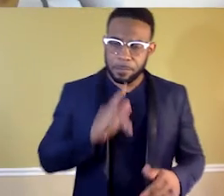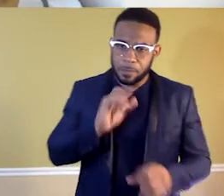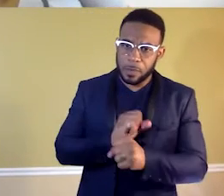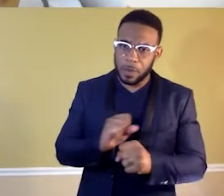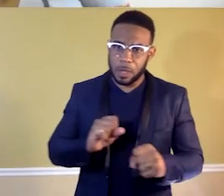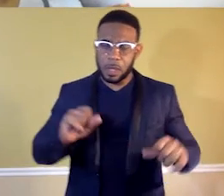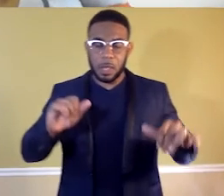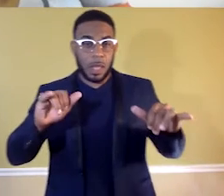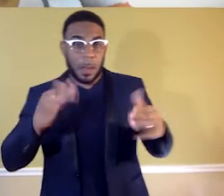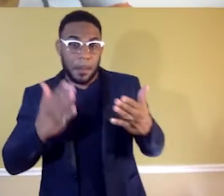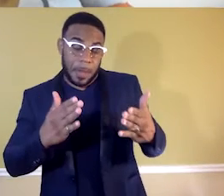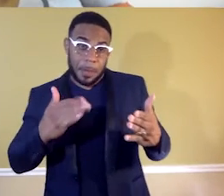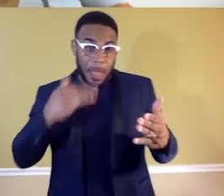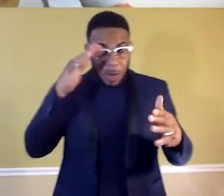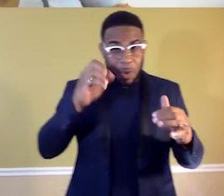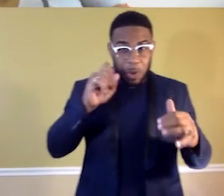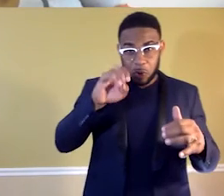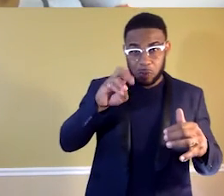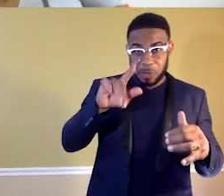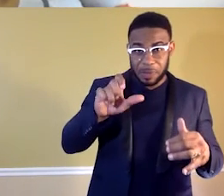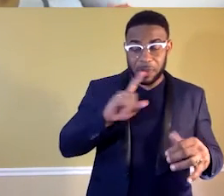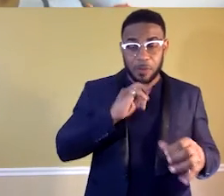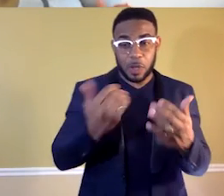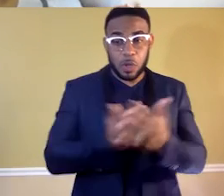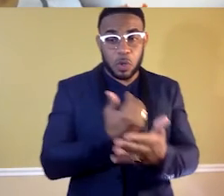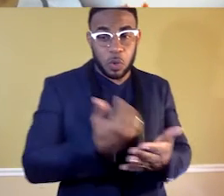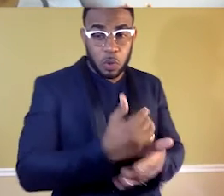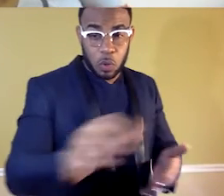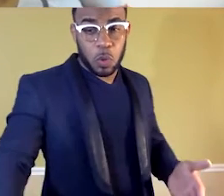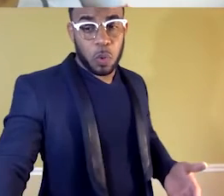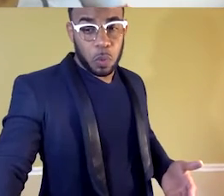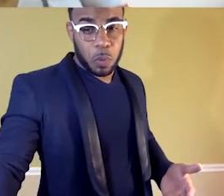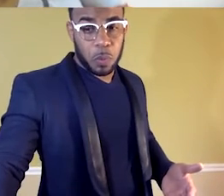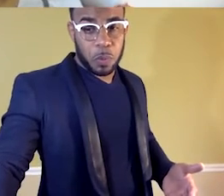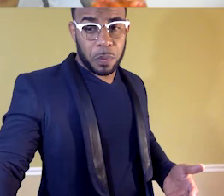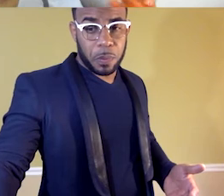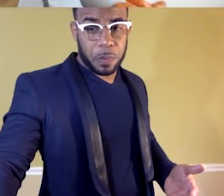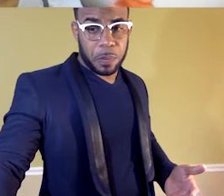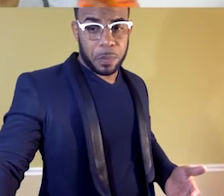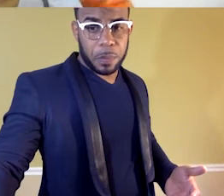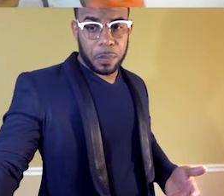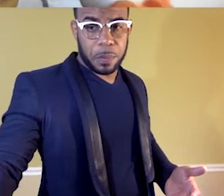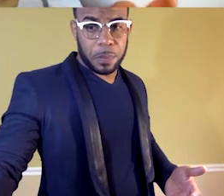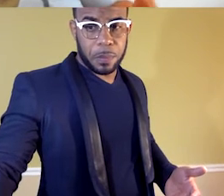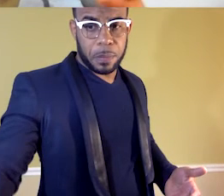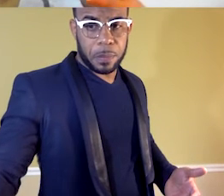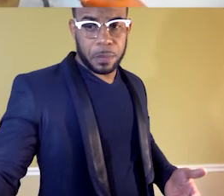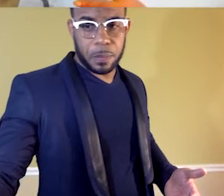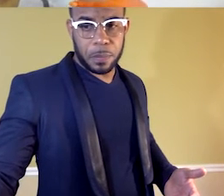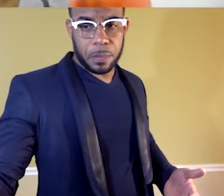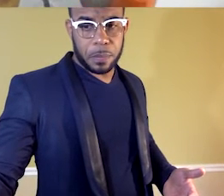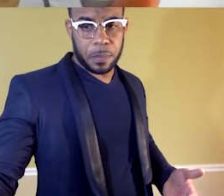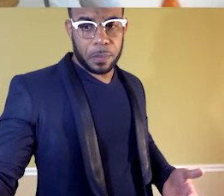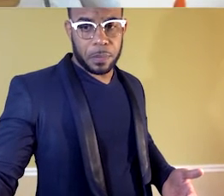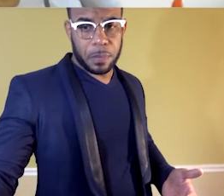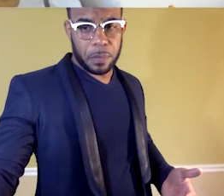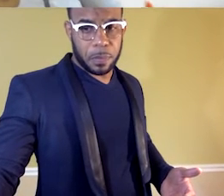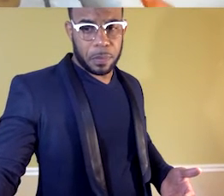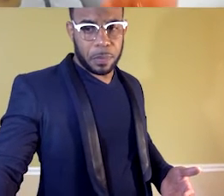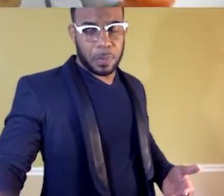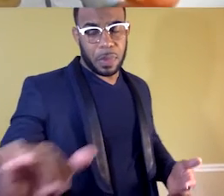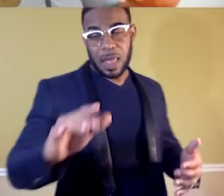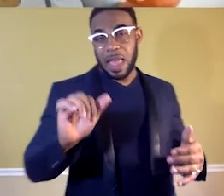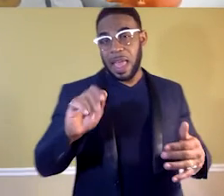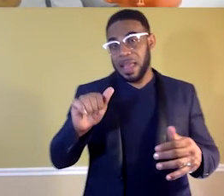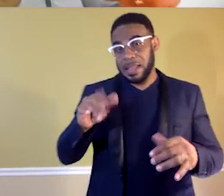So maybe I know Streamlit is pretty new, but maybe talk about, what are some ways maybe as a data scientist